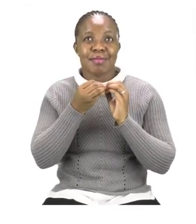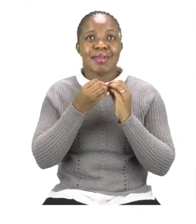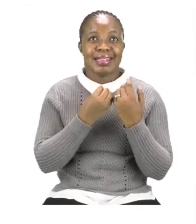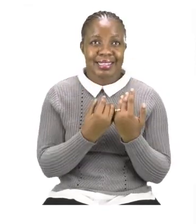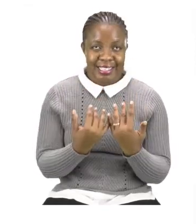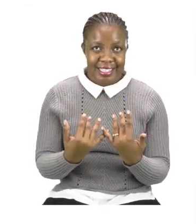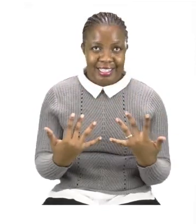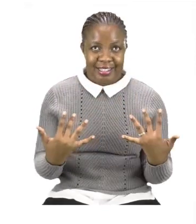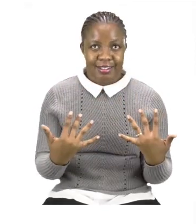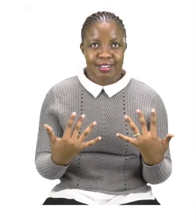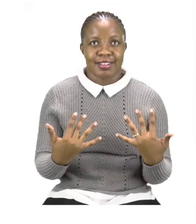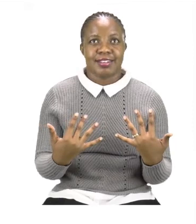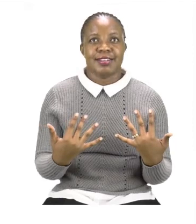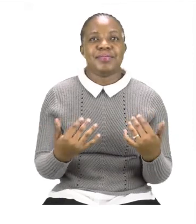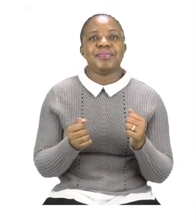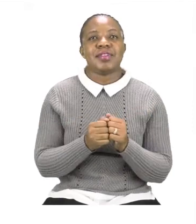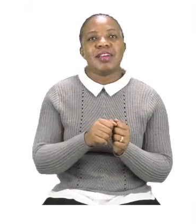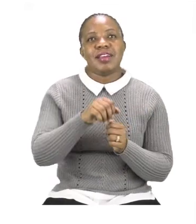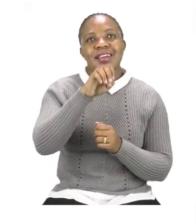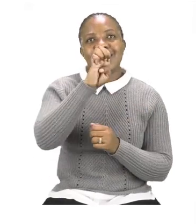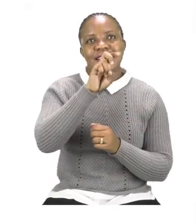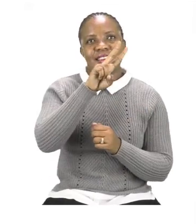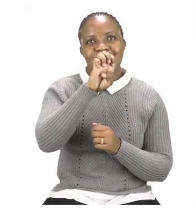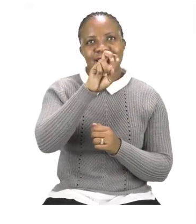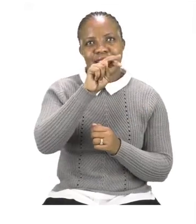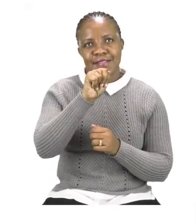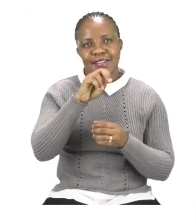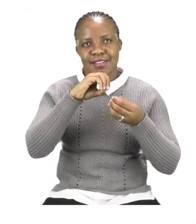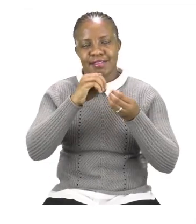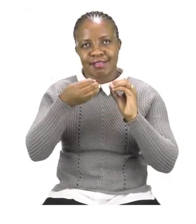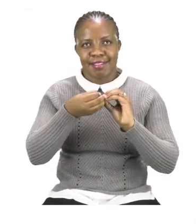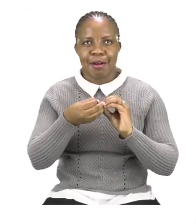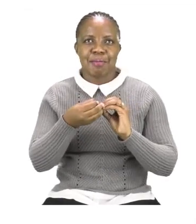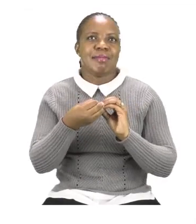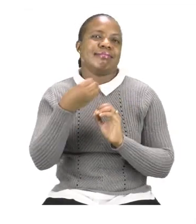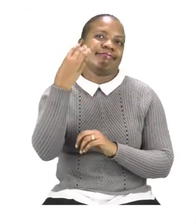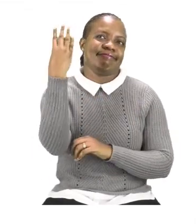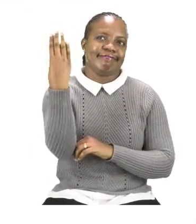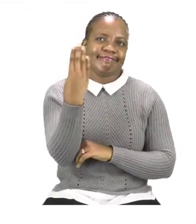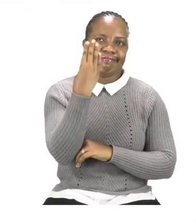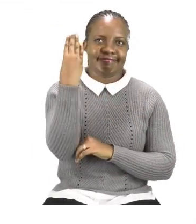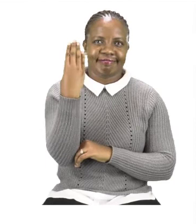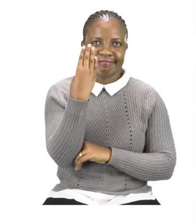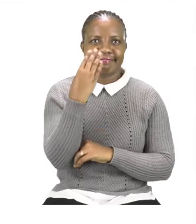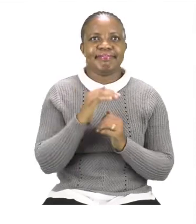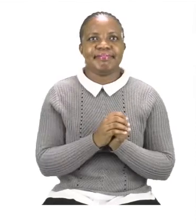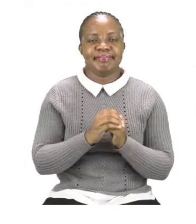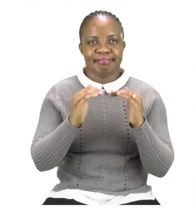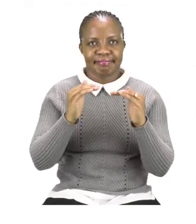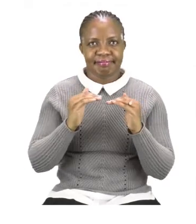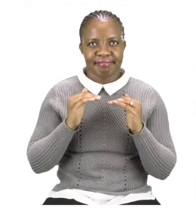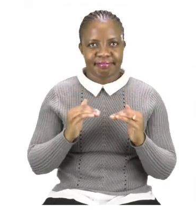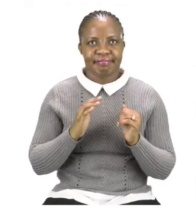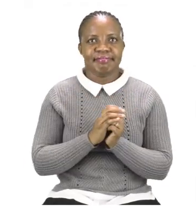blue. Then after that, you are going to draw a circle around the odd numbers.